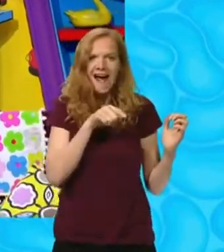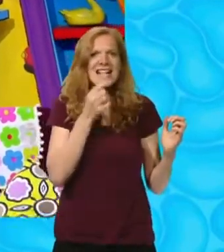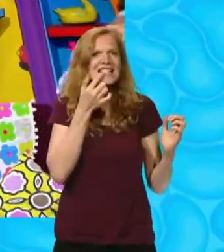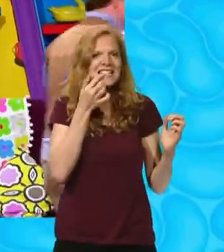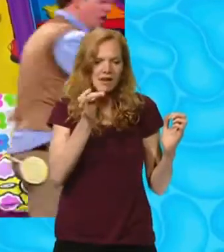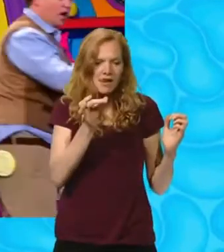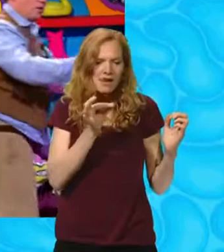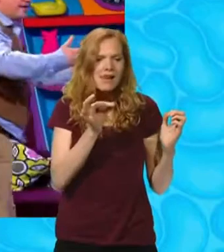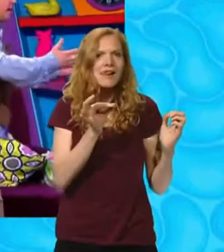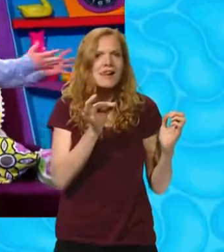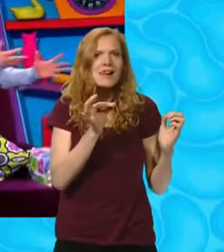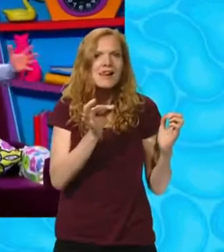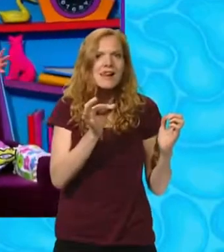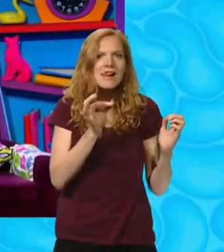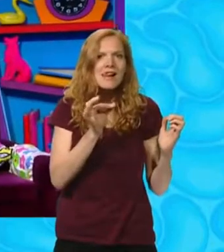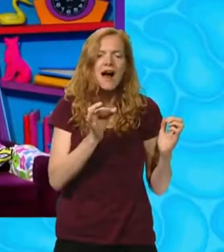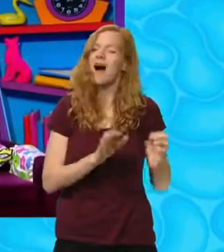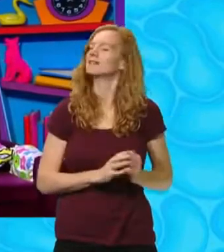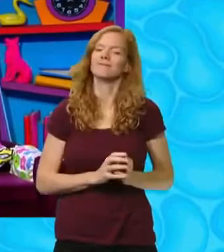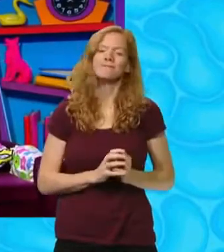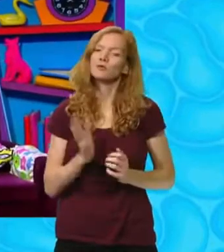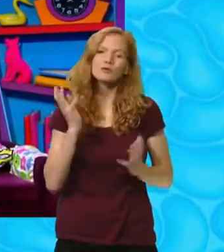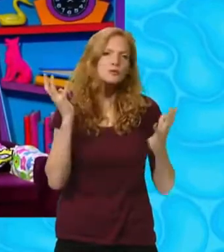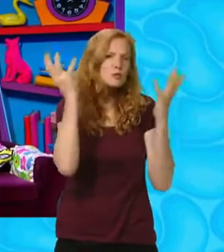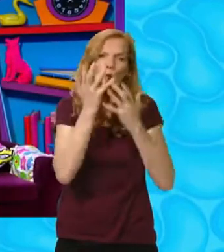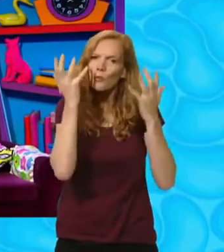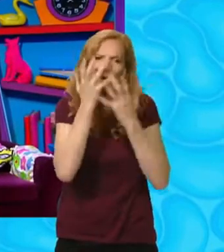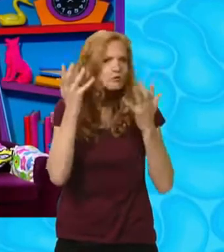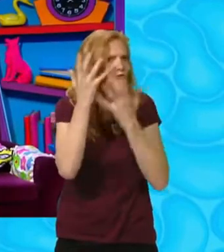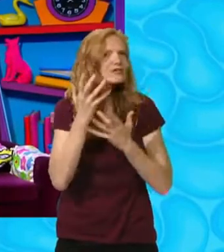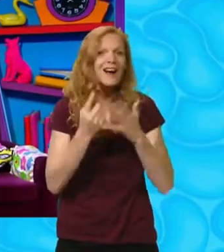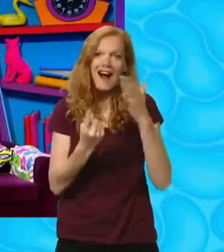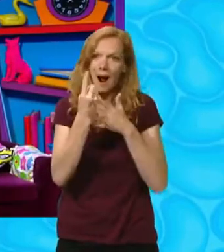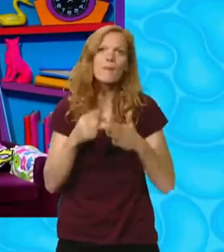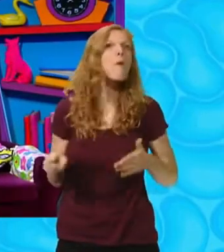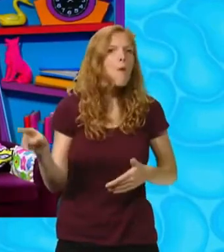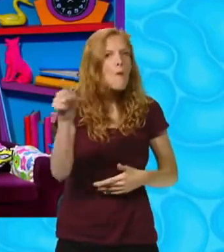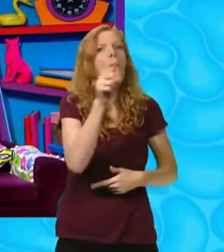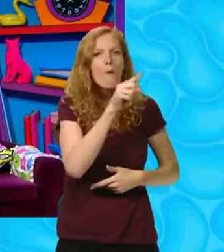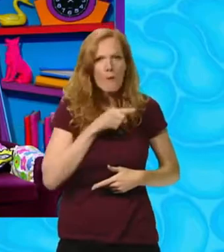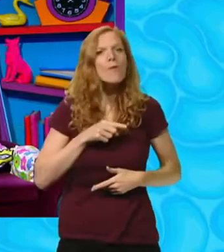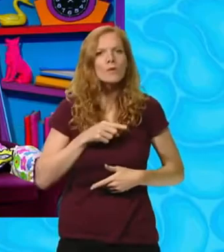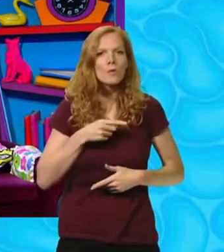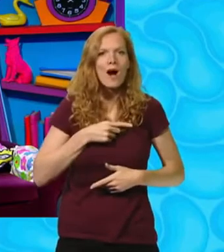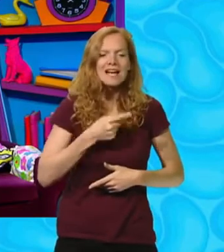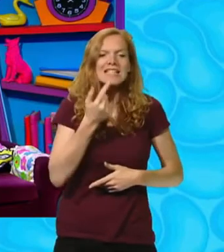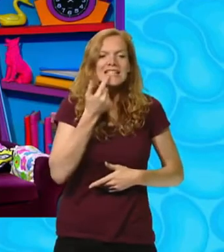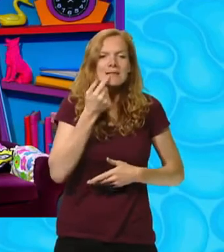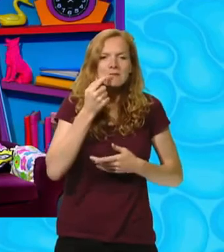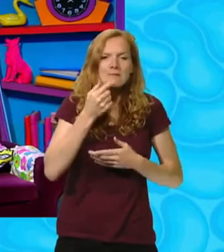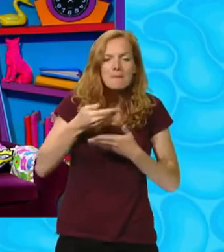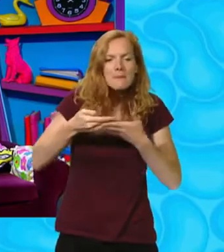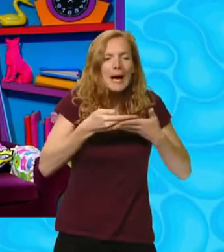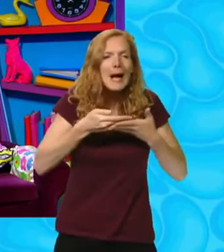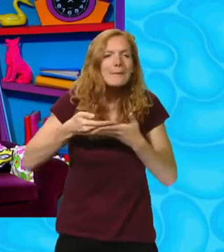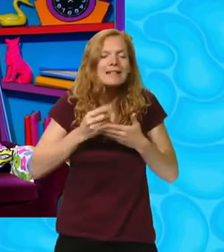is a loose tooth. It's nothing to worry about. It happens to everybody. You see, your little tooth is making way for